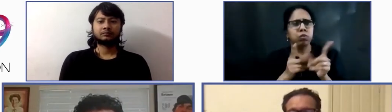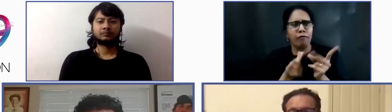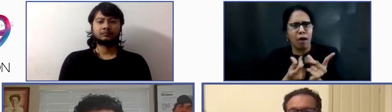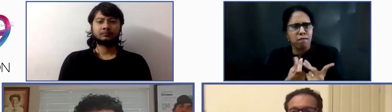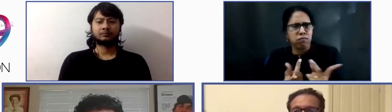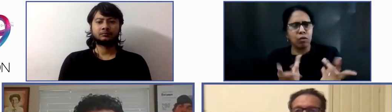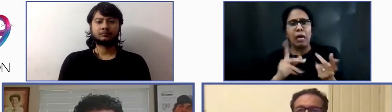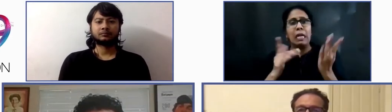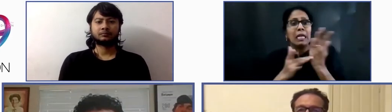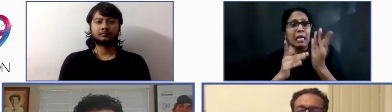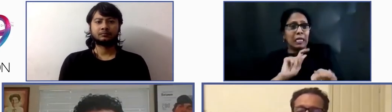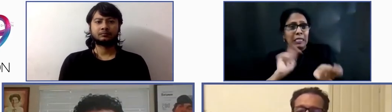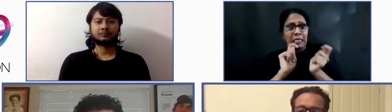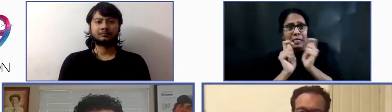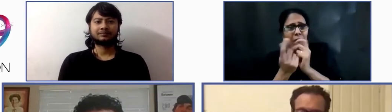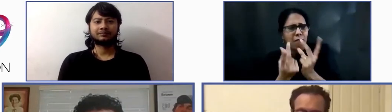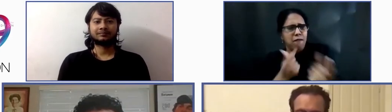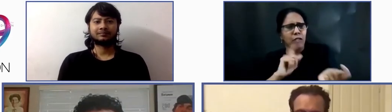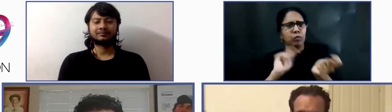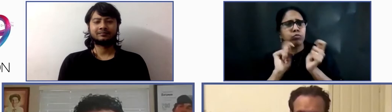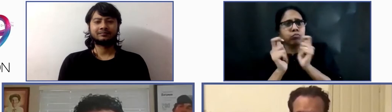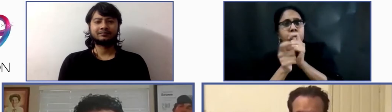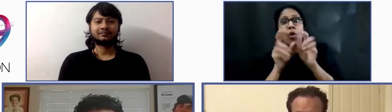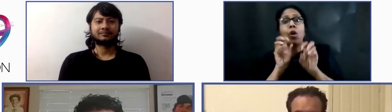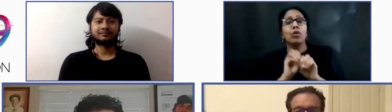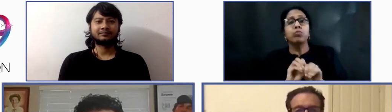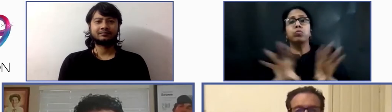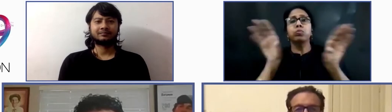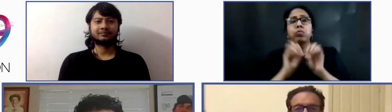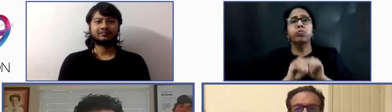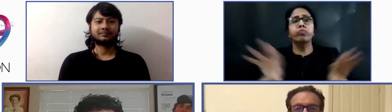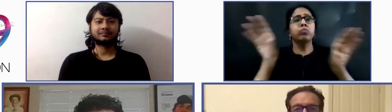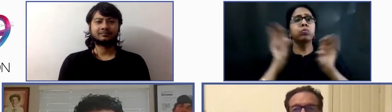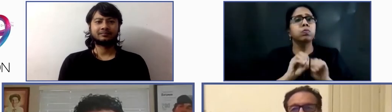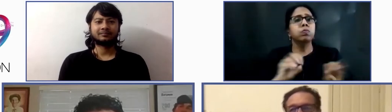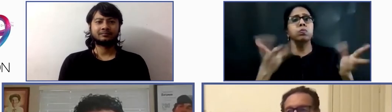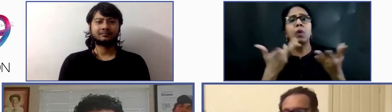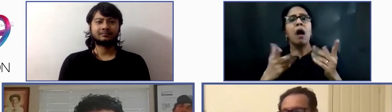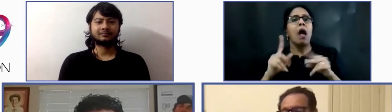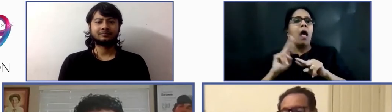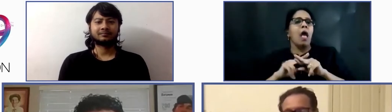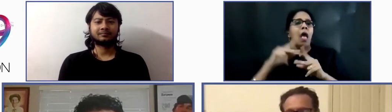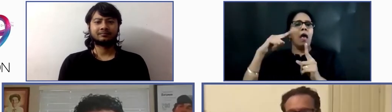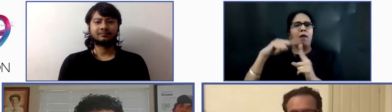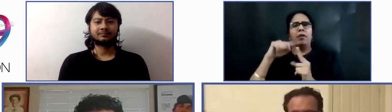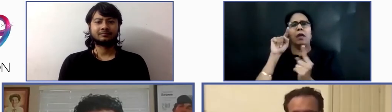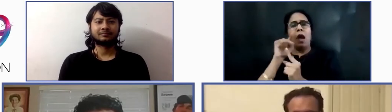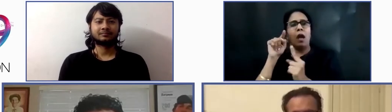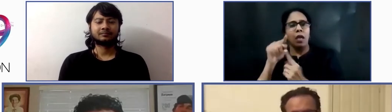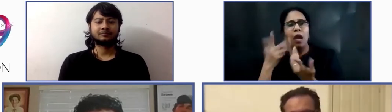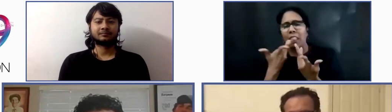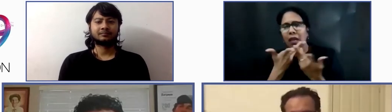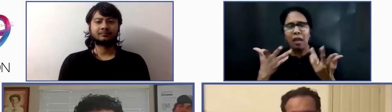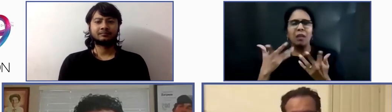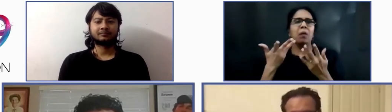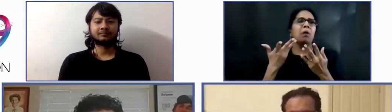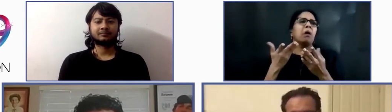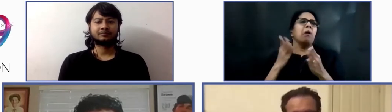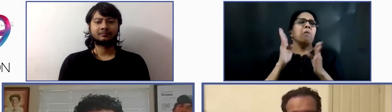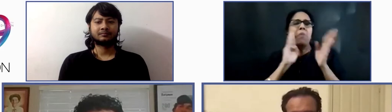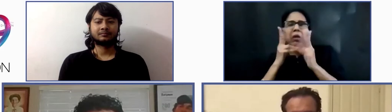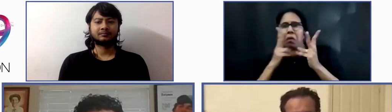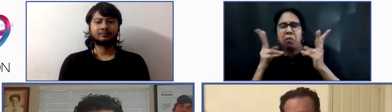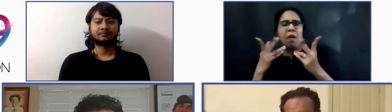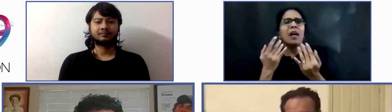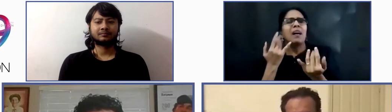so fast, so the way we disseminate our stories and FTII or anything that has to do with media is fundamentally a